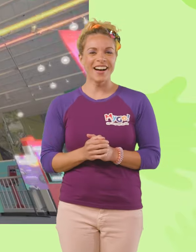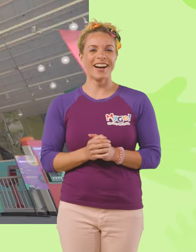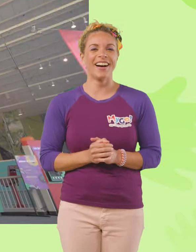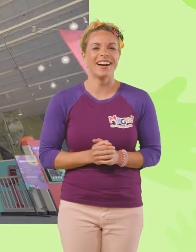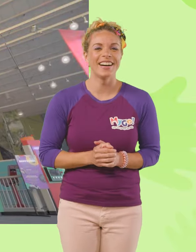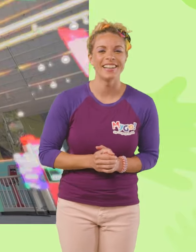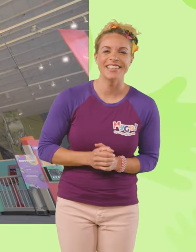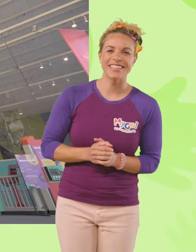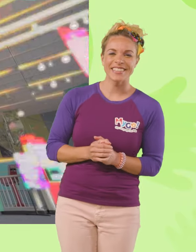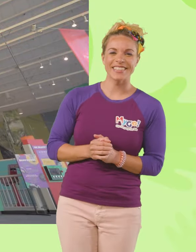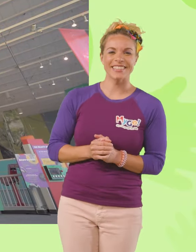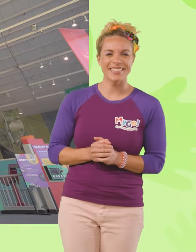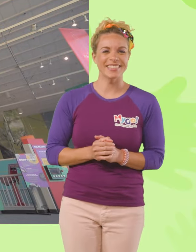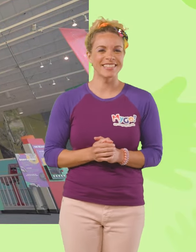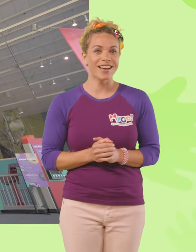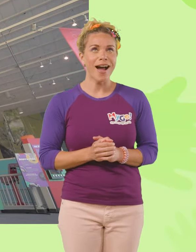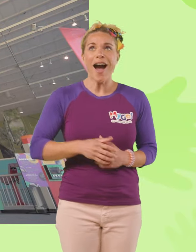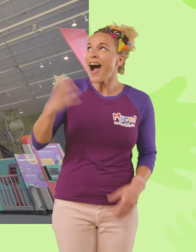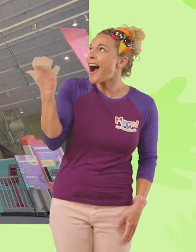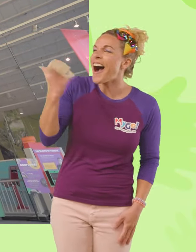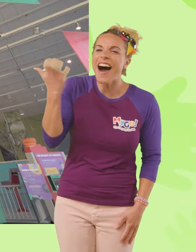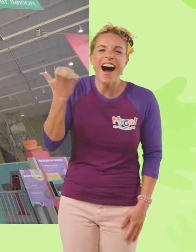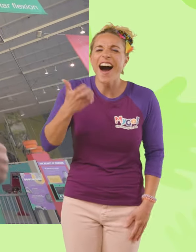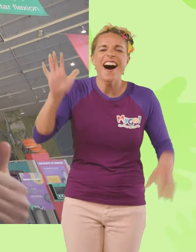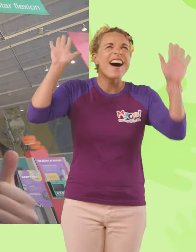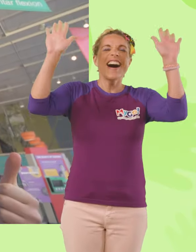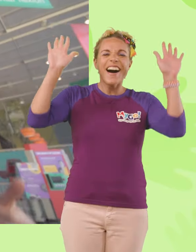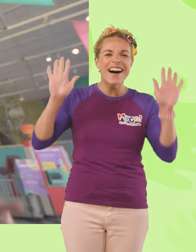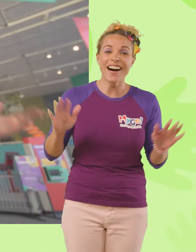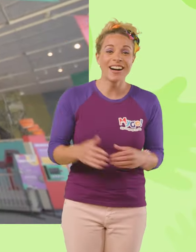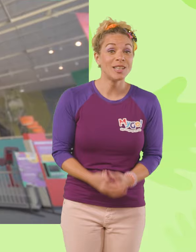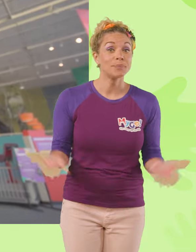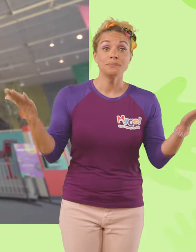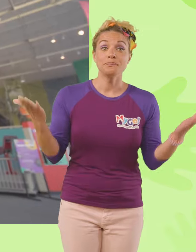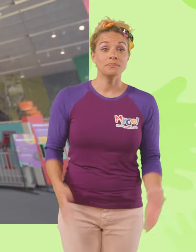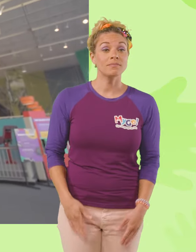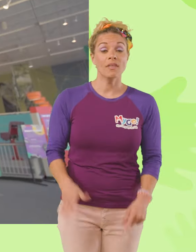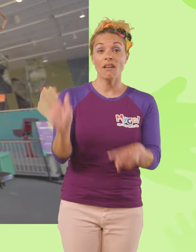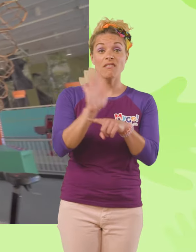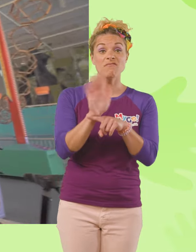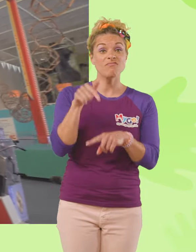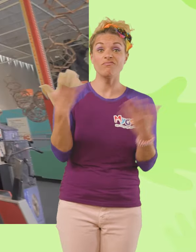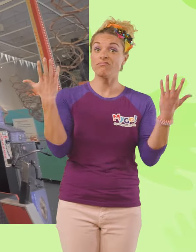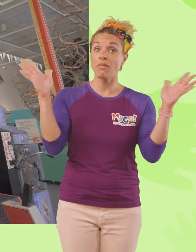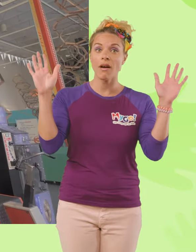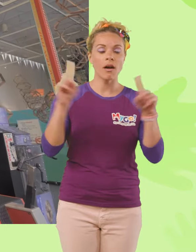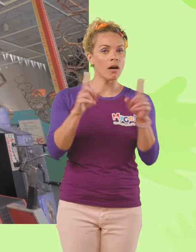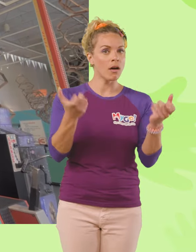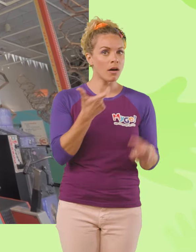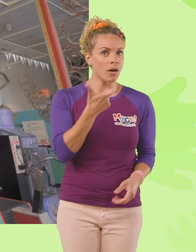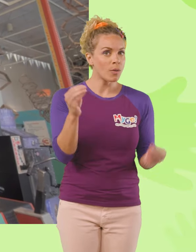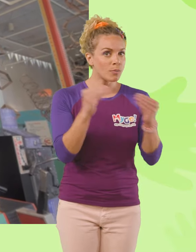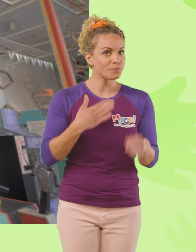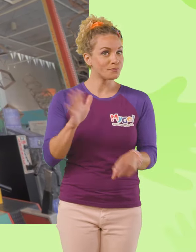Woohoo! That was awesome! Well, this is the end of this video, but if you want to